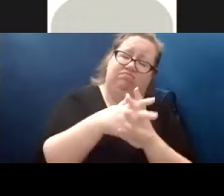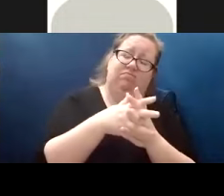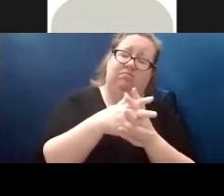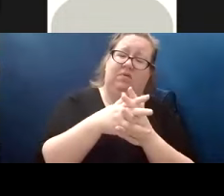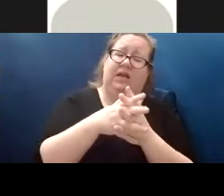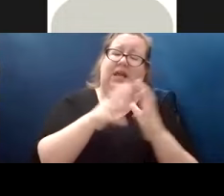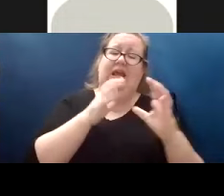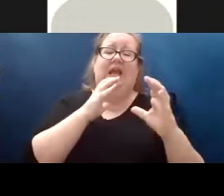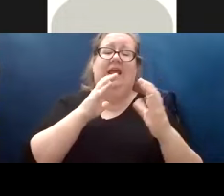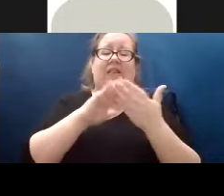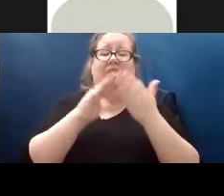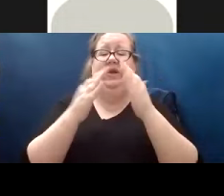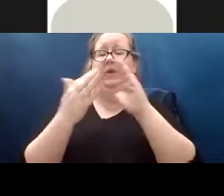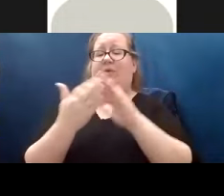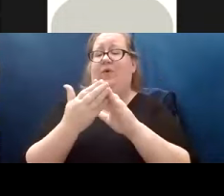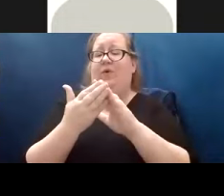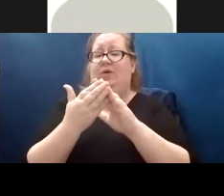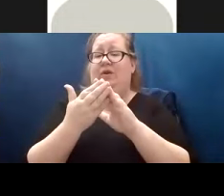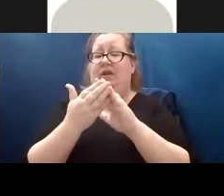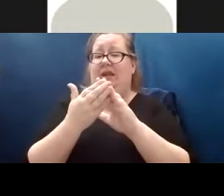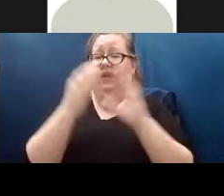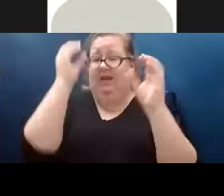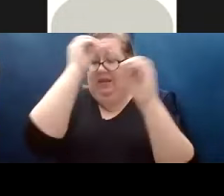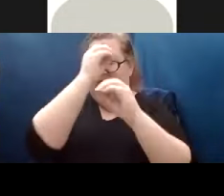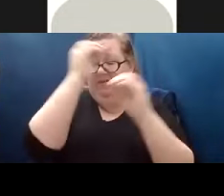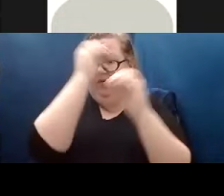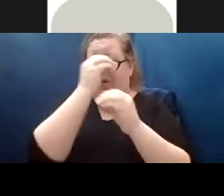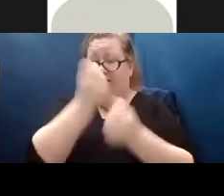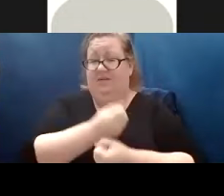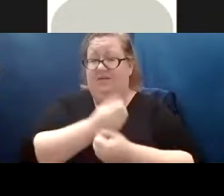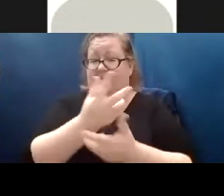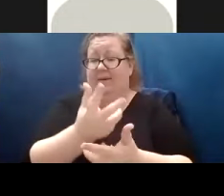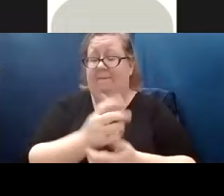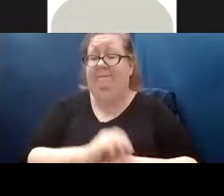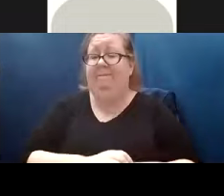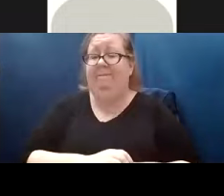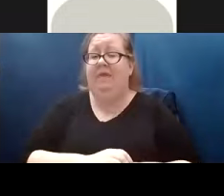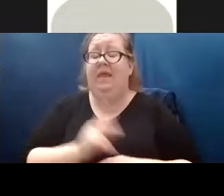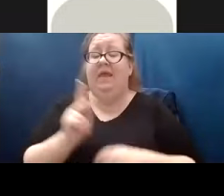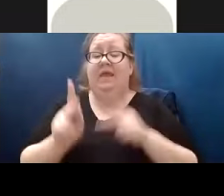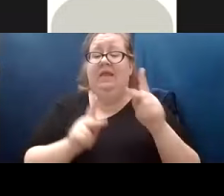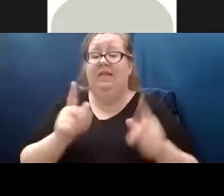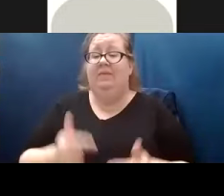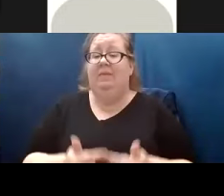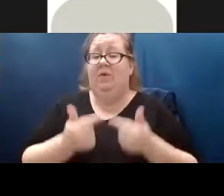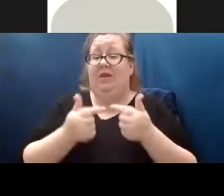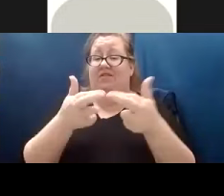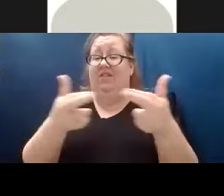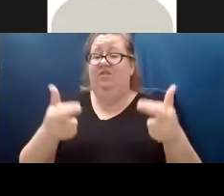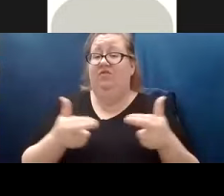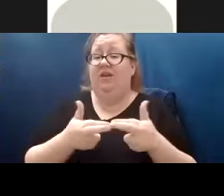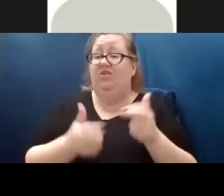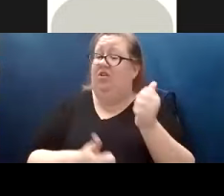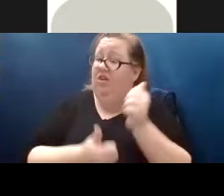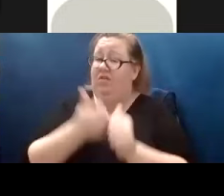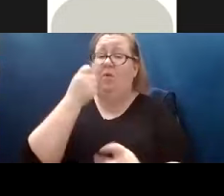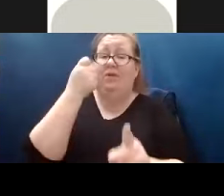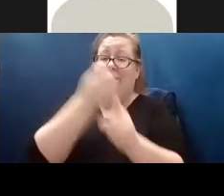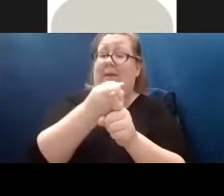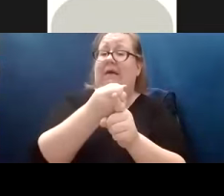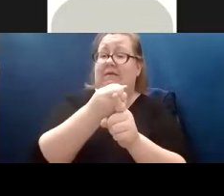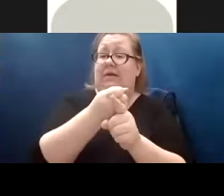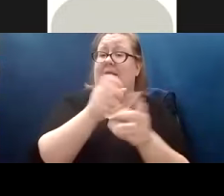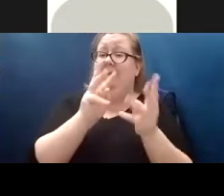the residents within this region are the ones who are most impacted by climate change